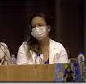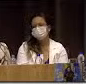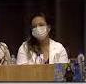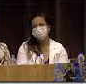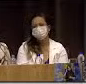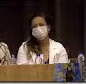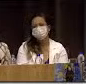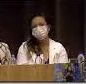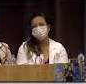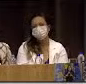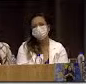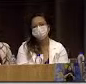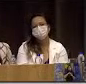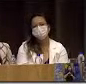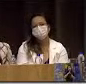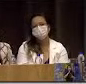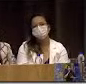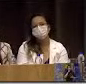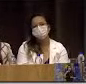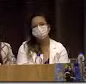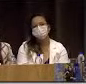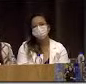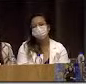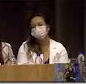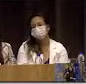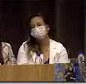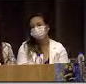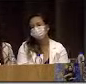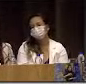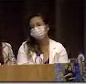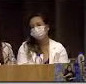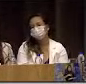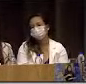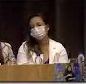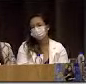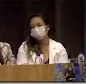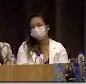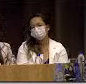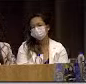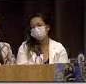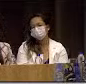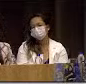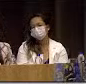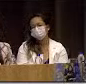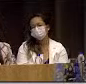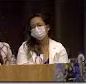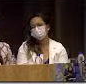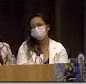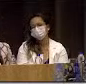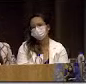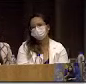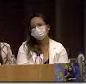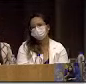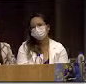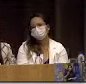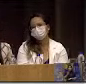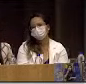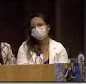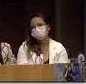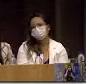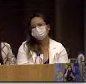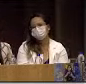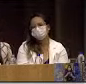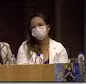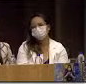in July, May, August, we became a reference, 100% reference